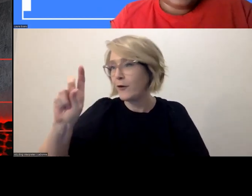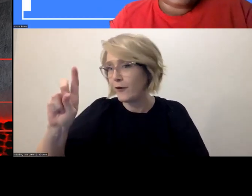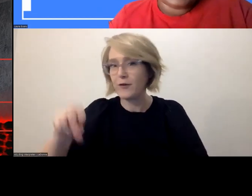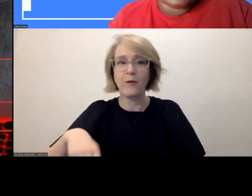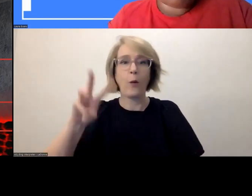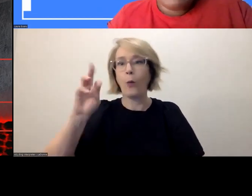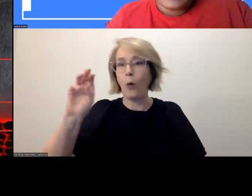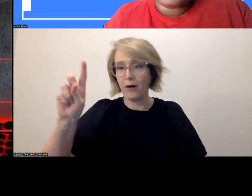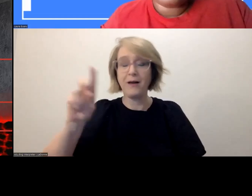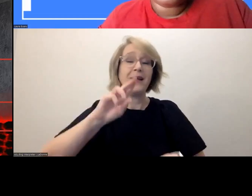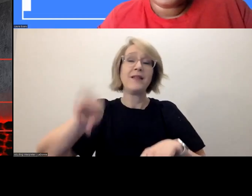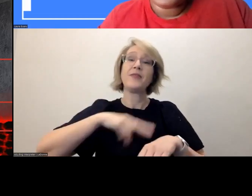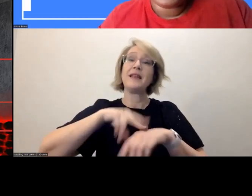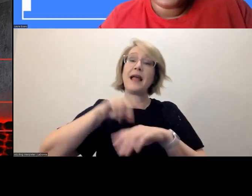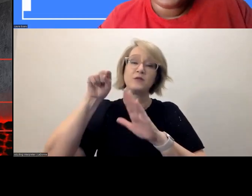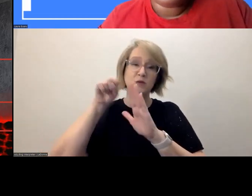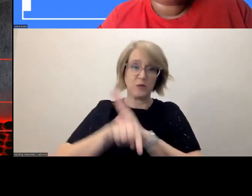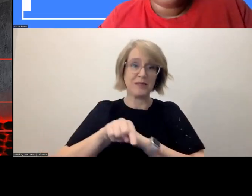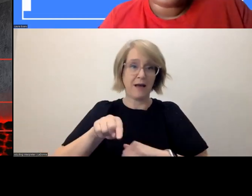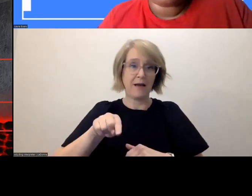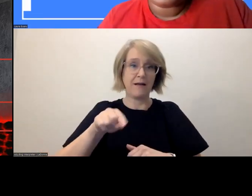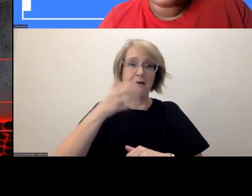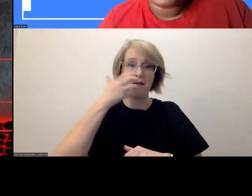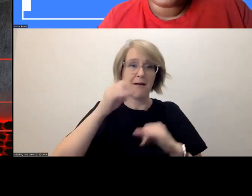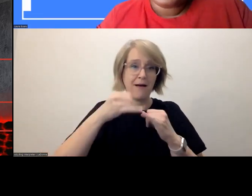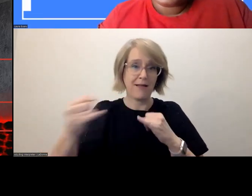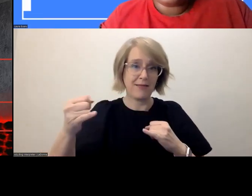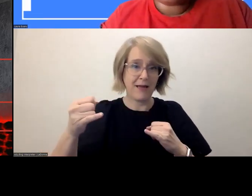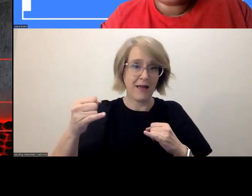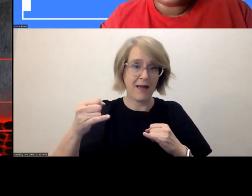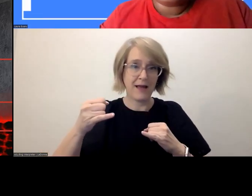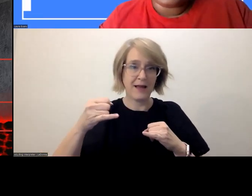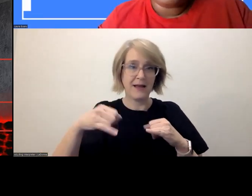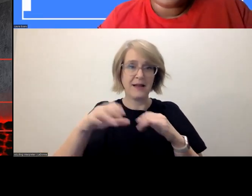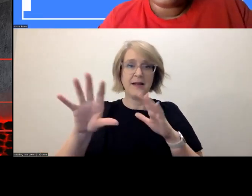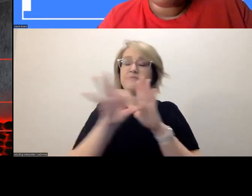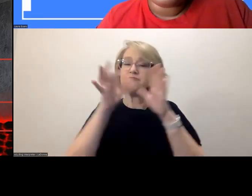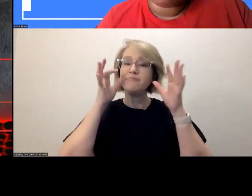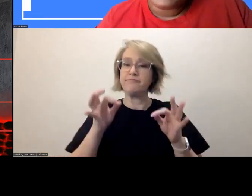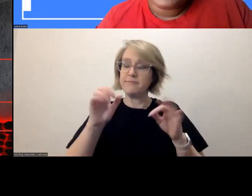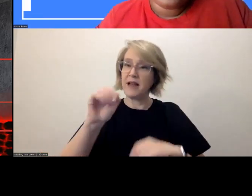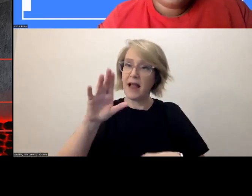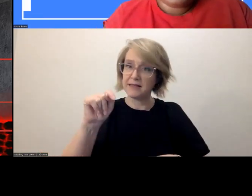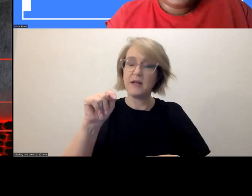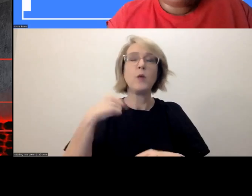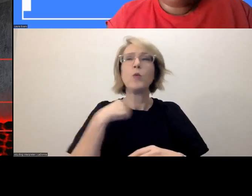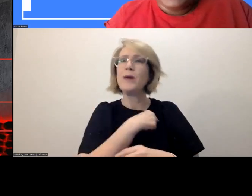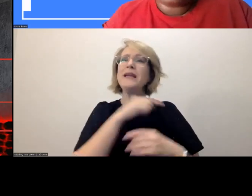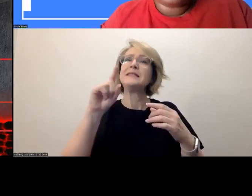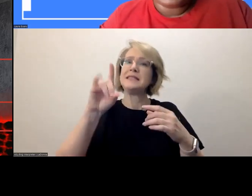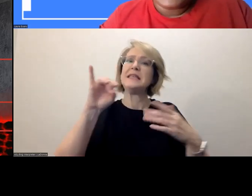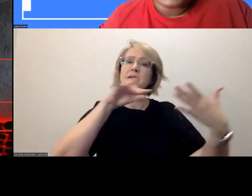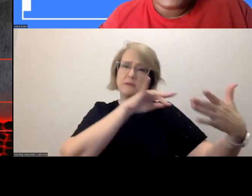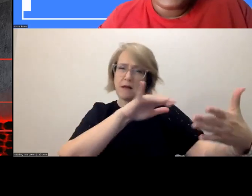National Suicide Hotline Improvement Act, which required the FCC and others to study what the number should be, that